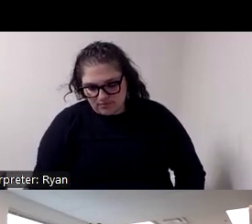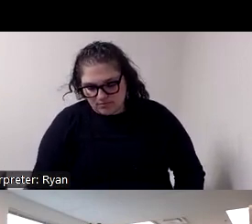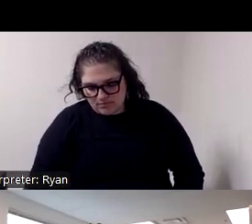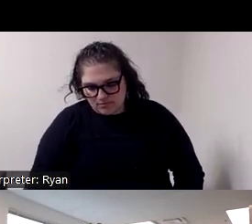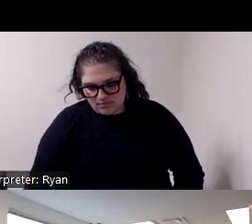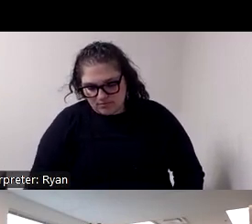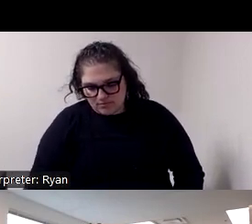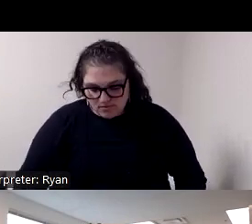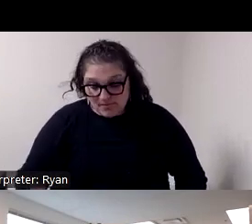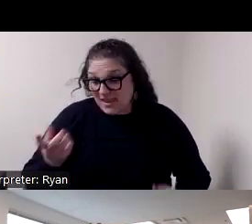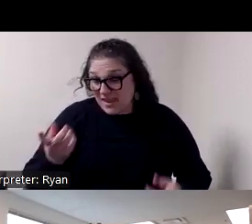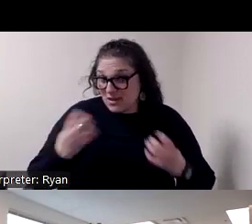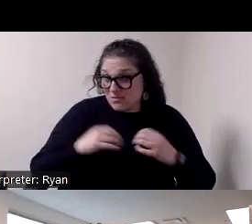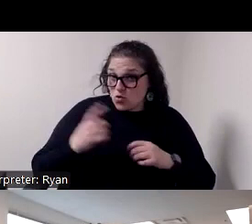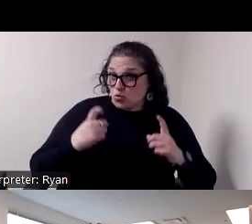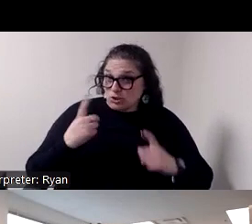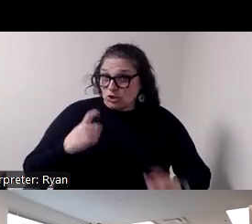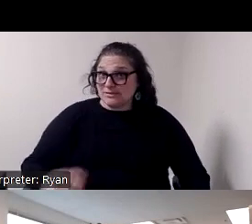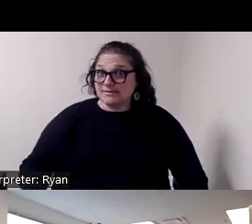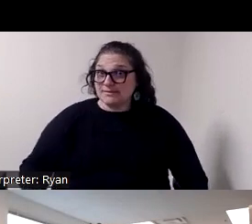Any questions?